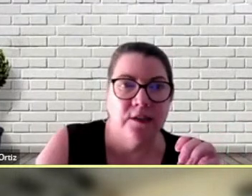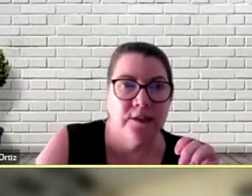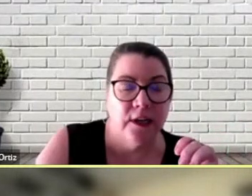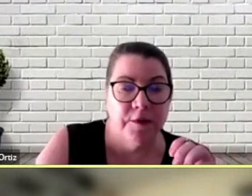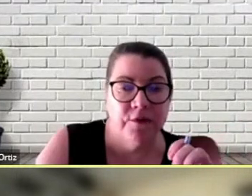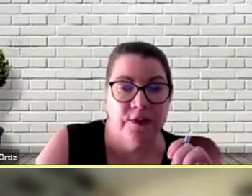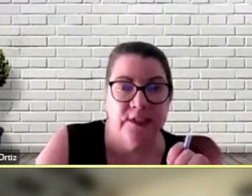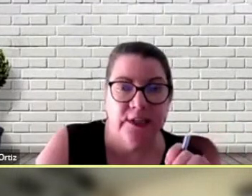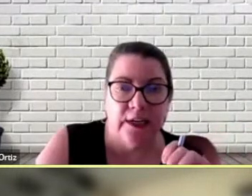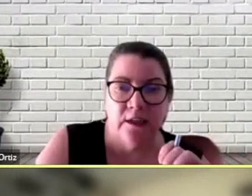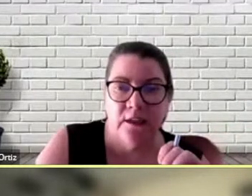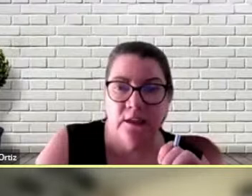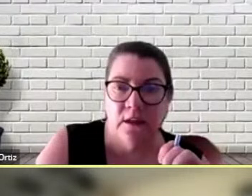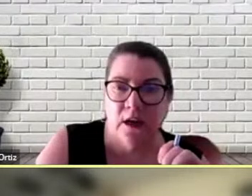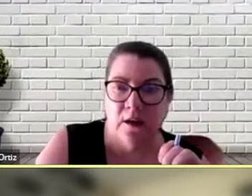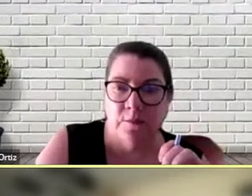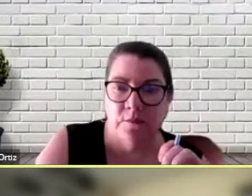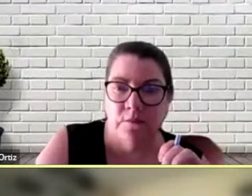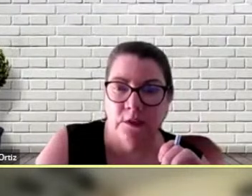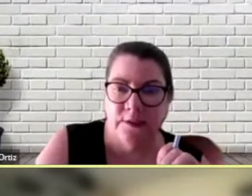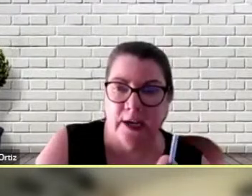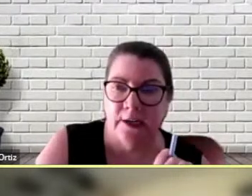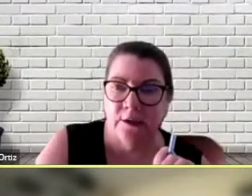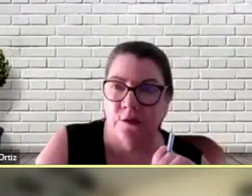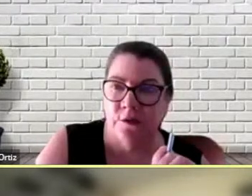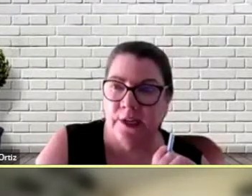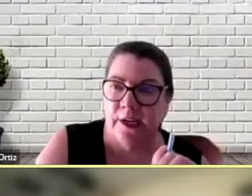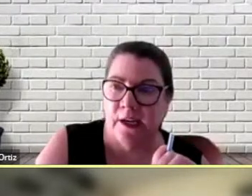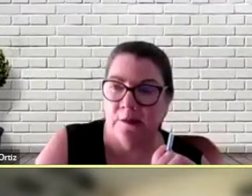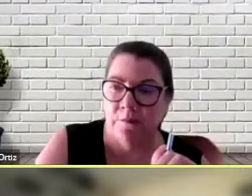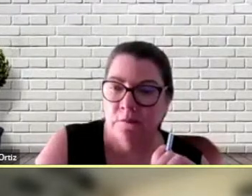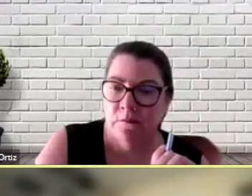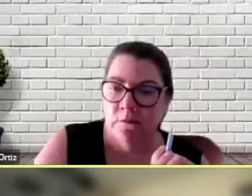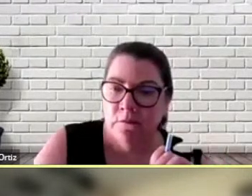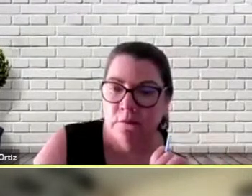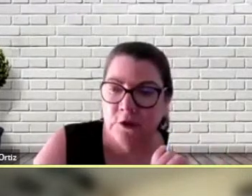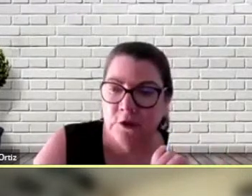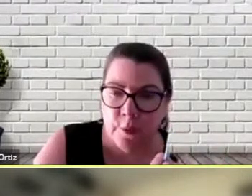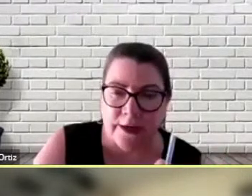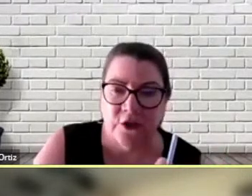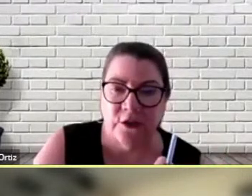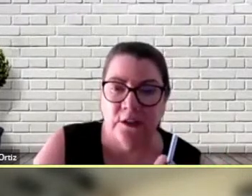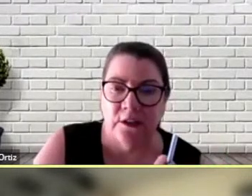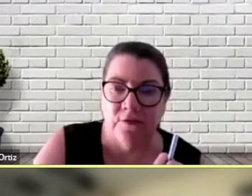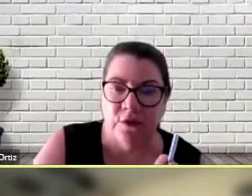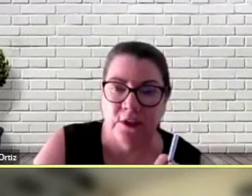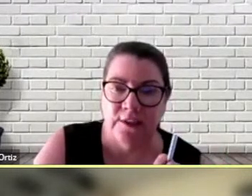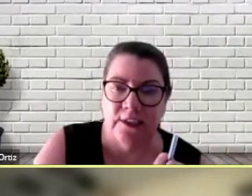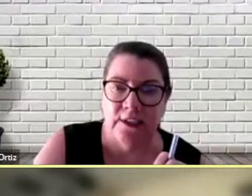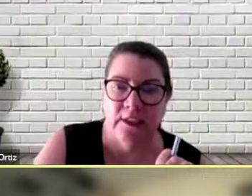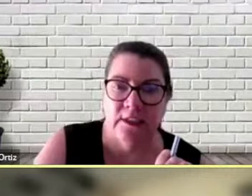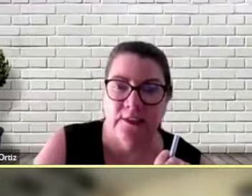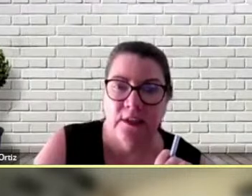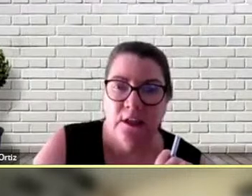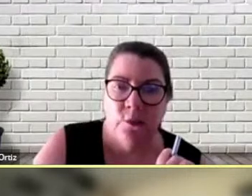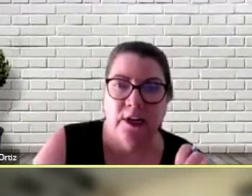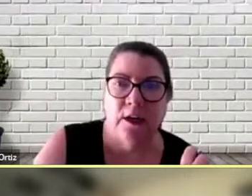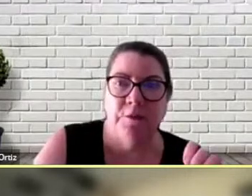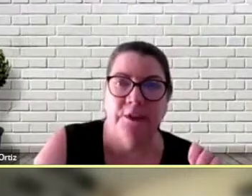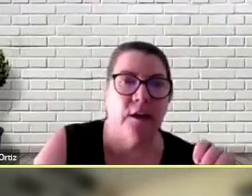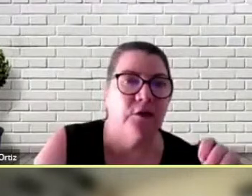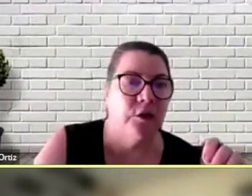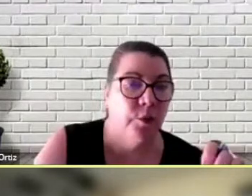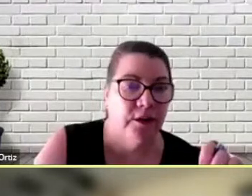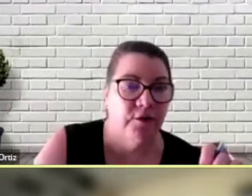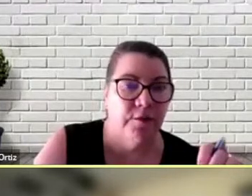whether or not some of the stated desires and direction of trustees